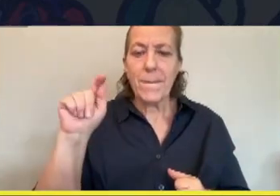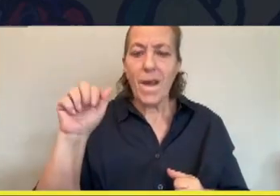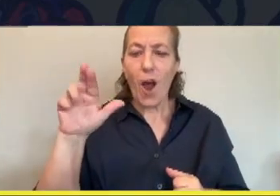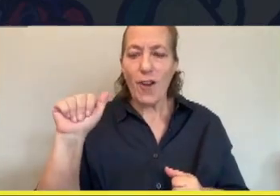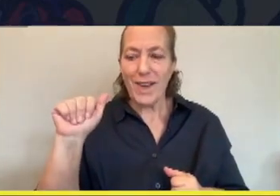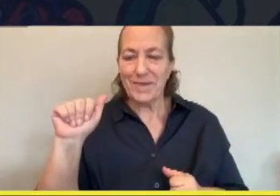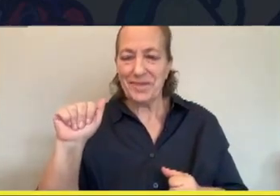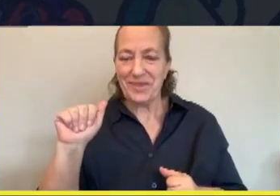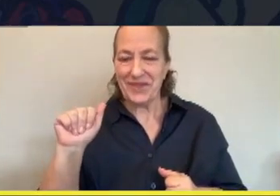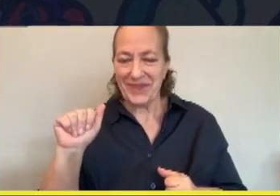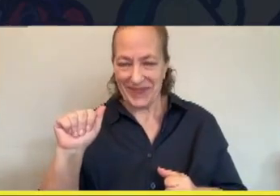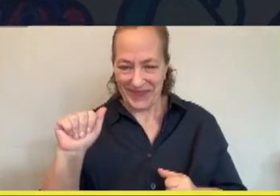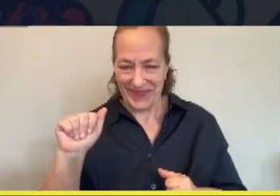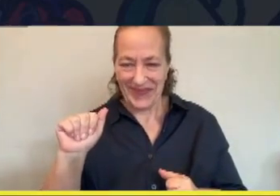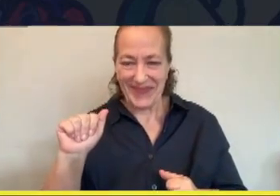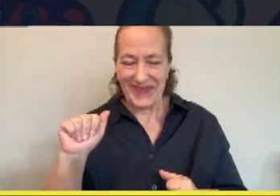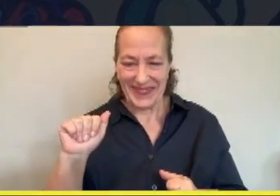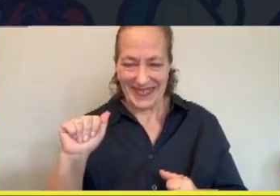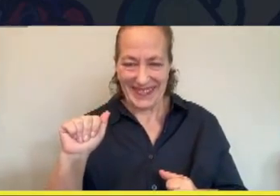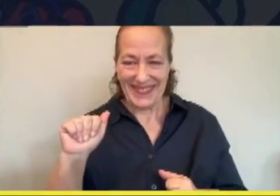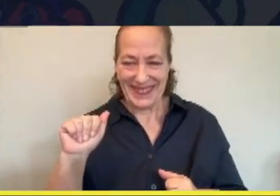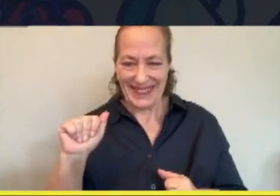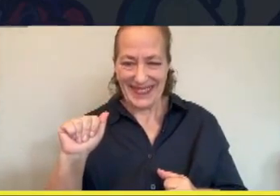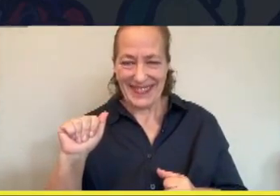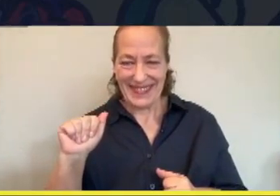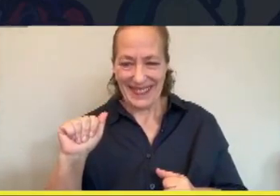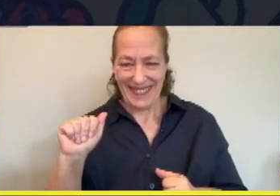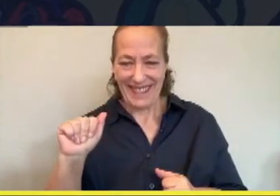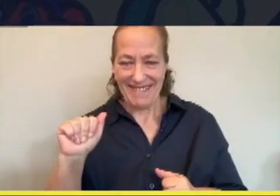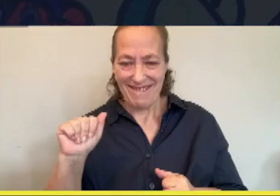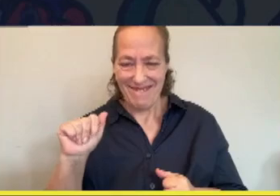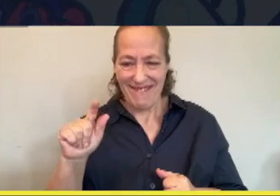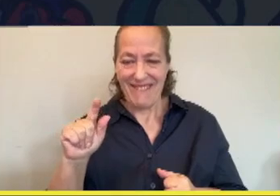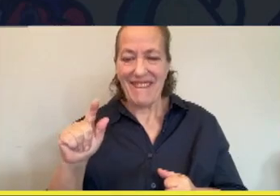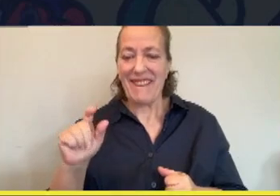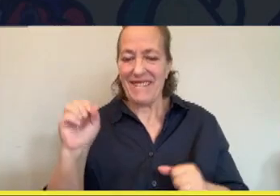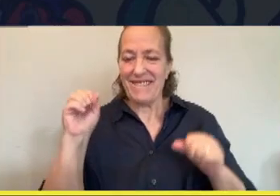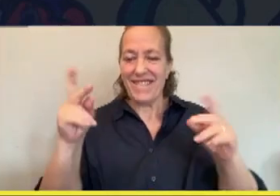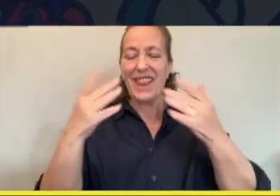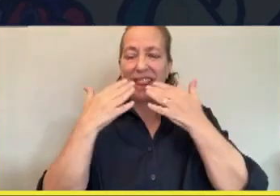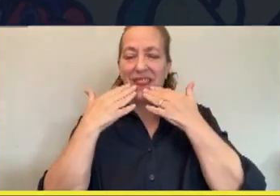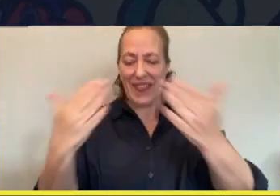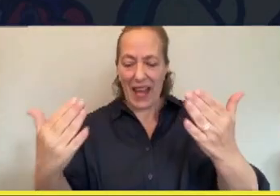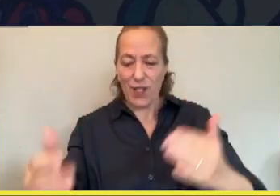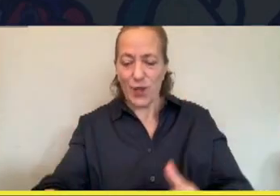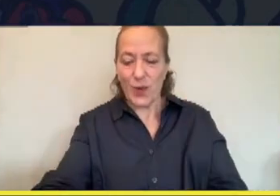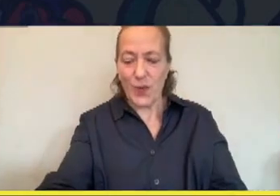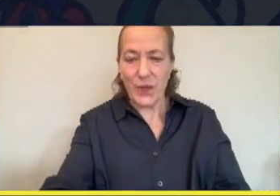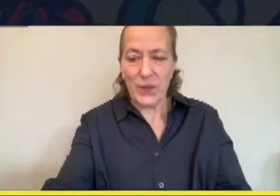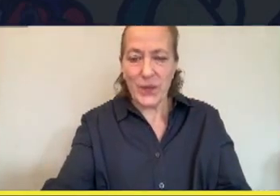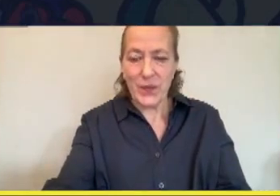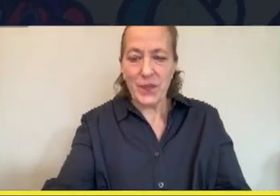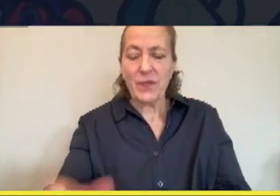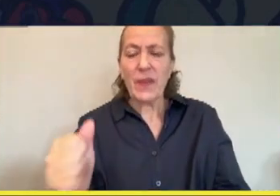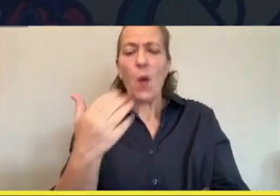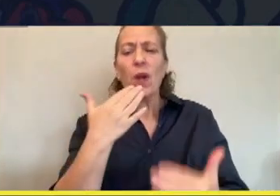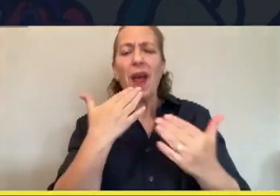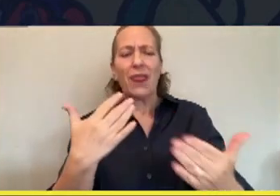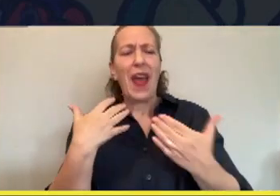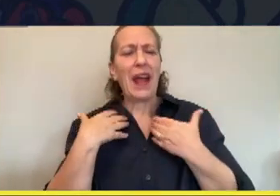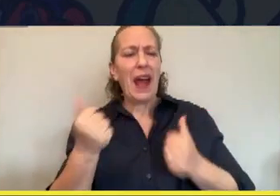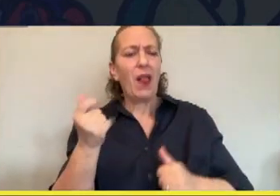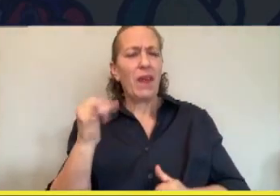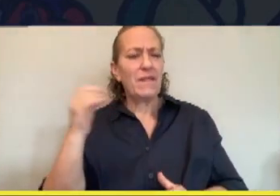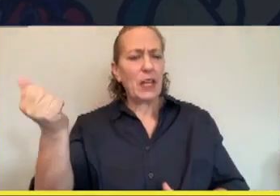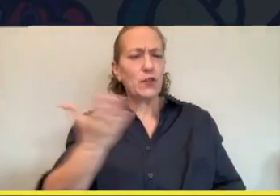I'm here. All right, we'll move to the next slide. Thank you so much. I'd like to thank Health Affairs for inviting me. This is an incredible opportunity,